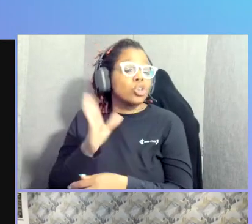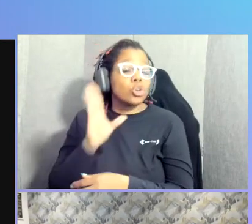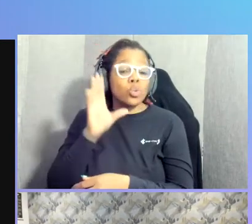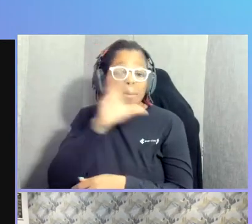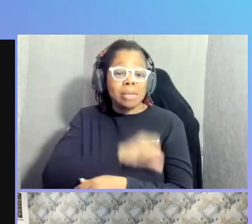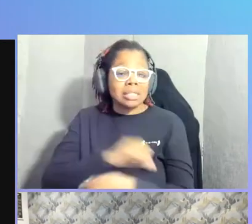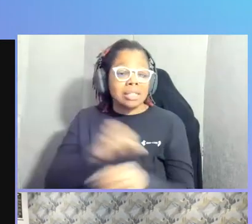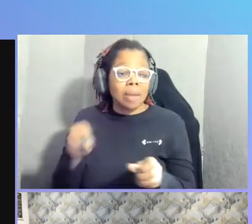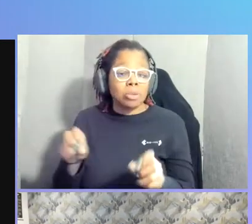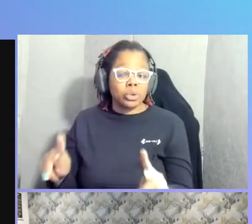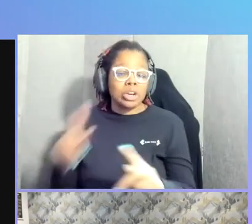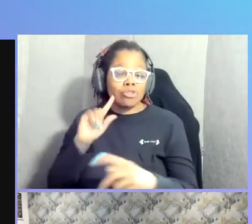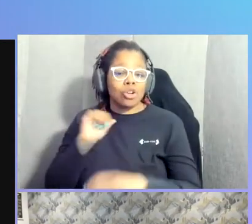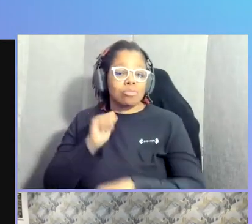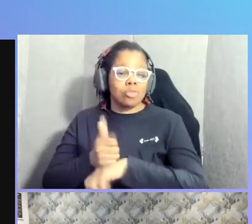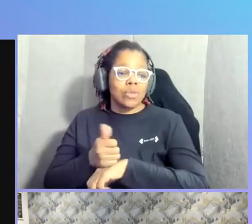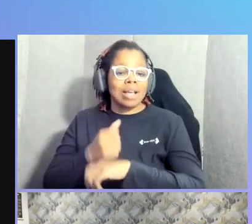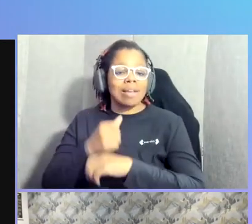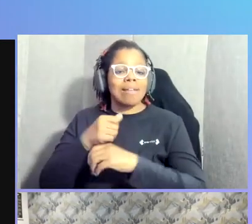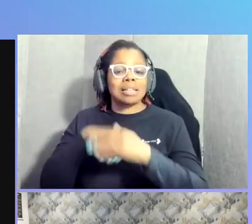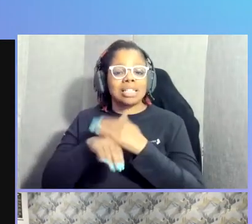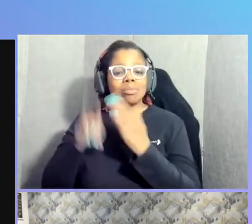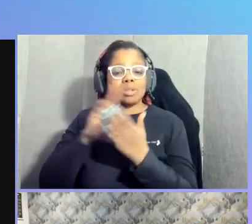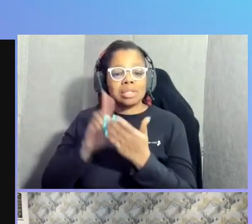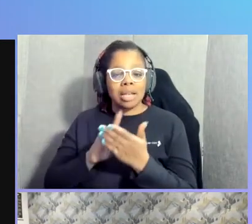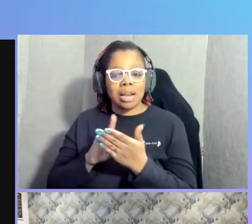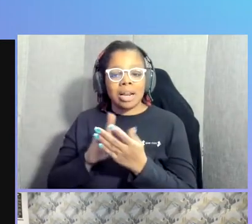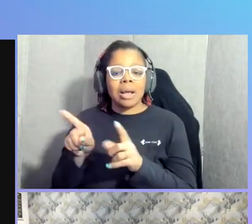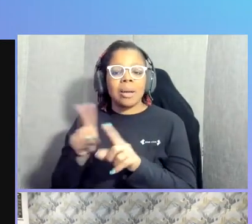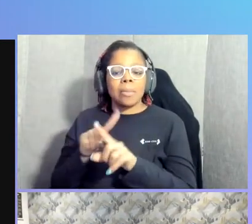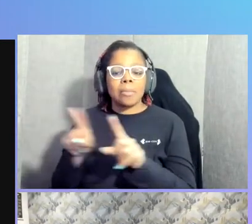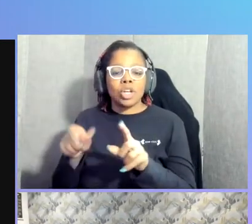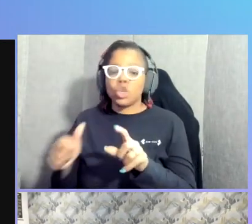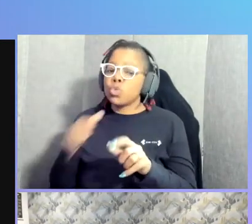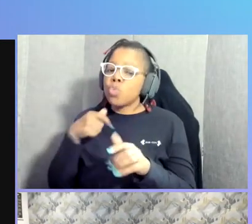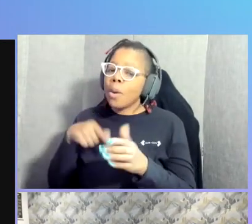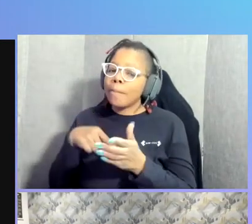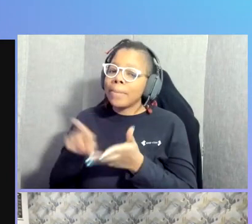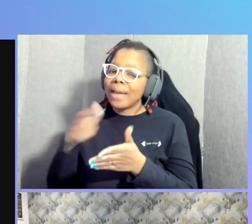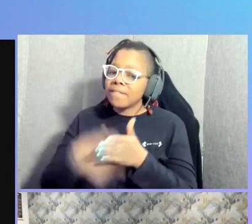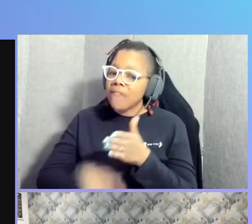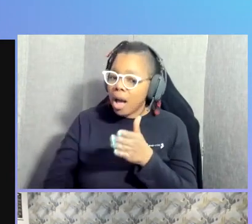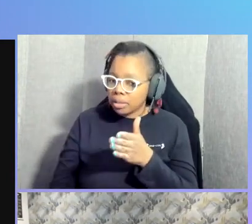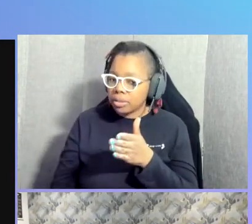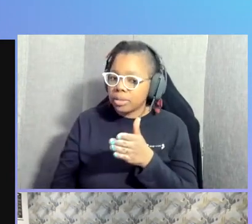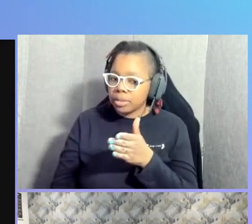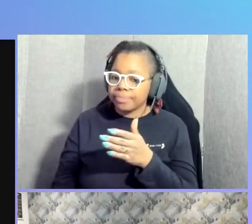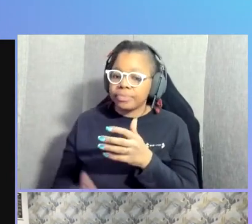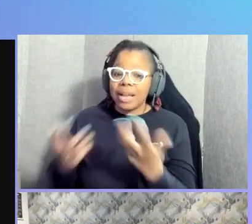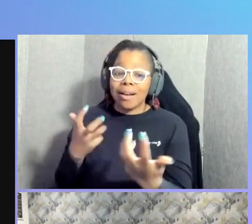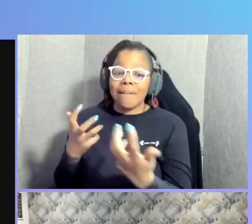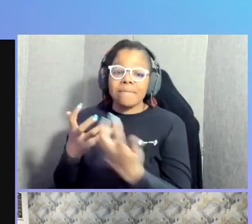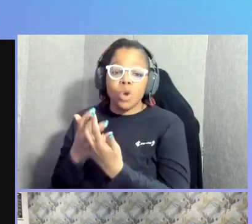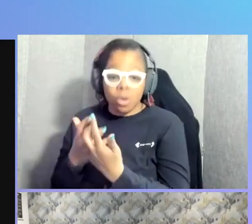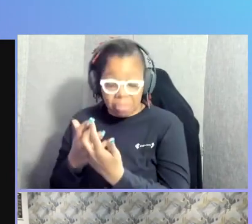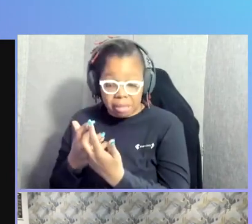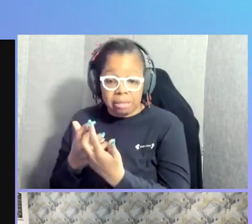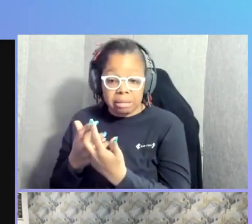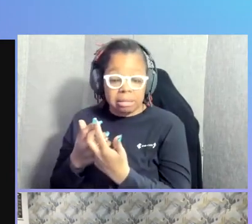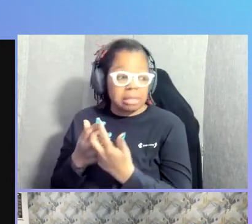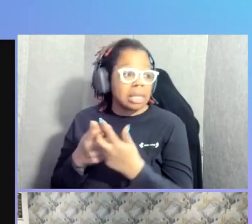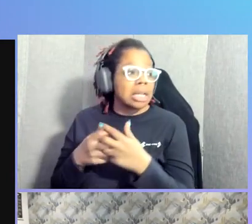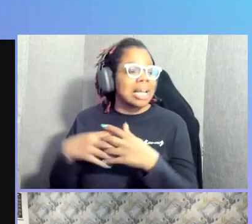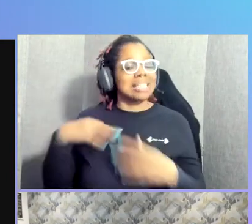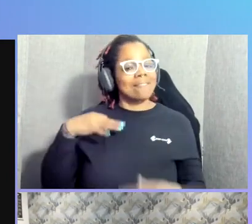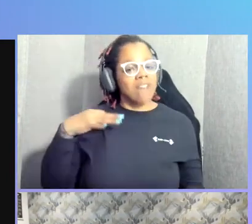to create an accessible design, but you won't pay fines. Conformance, as I mentioned before, it's a